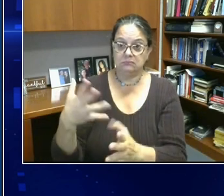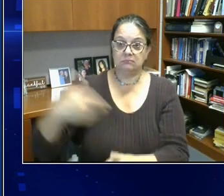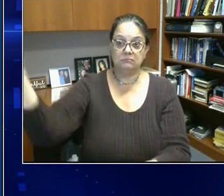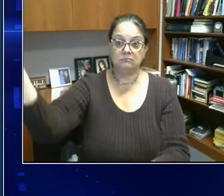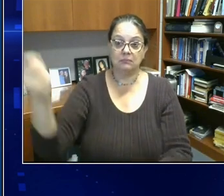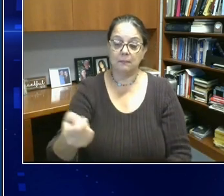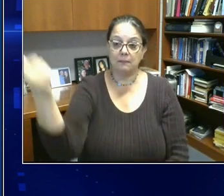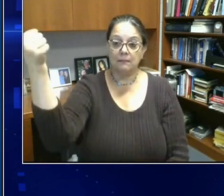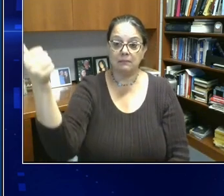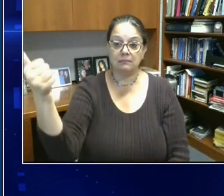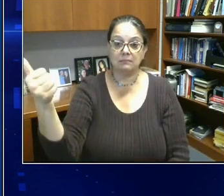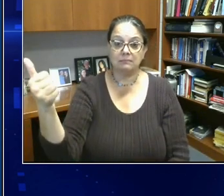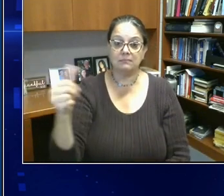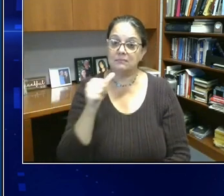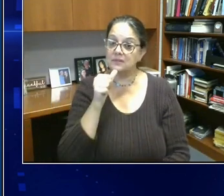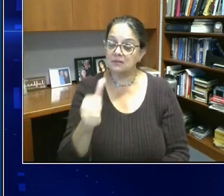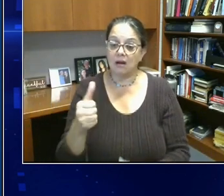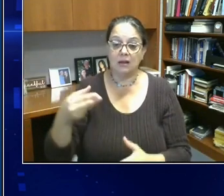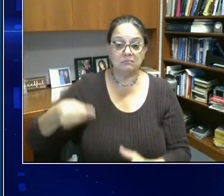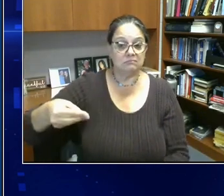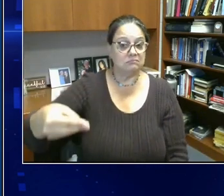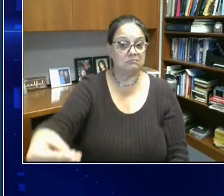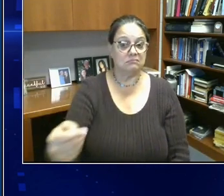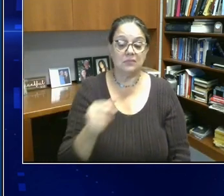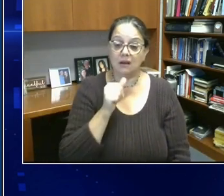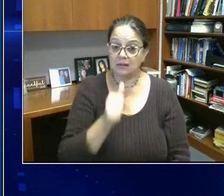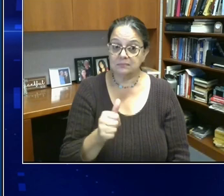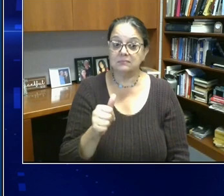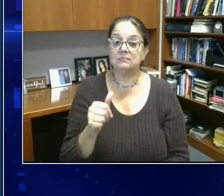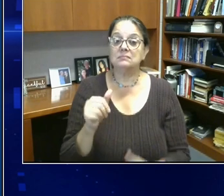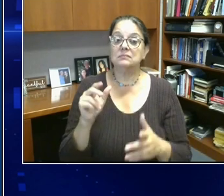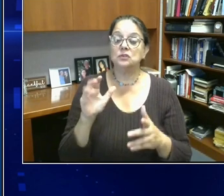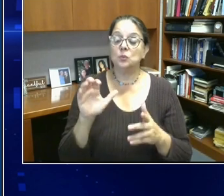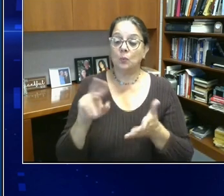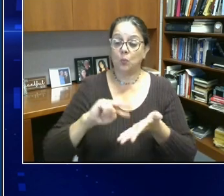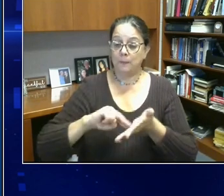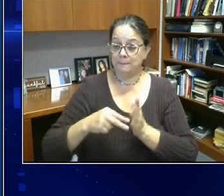and all of the individual's potential offspring and descendants.